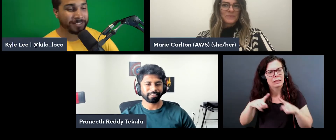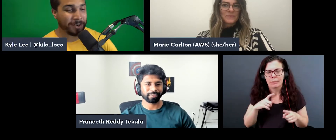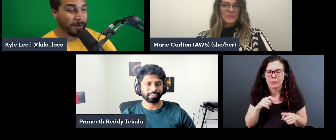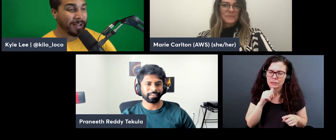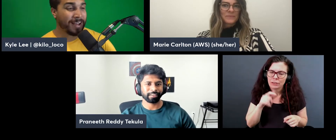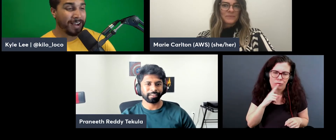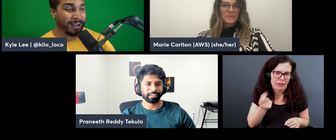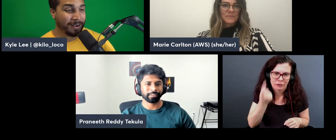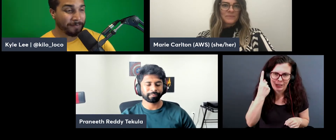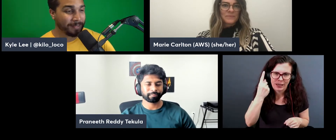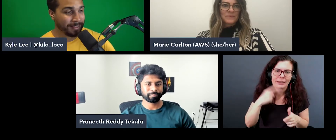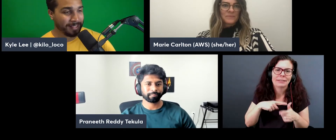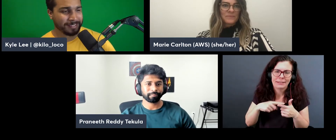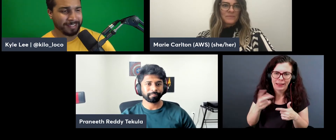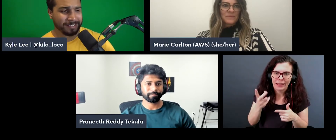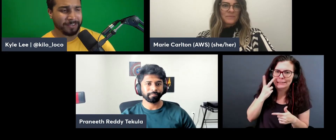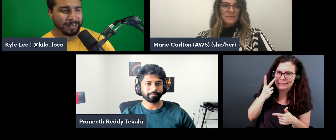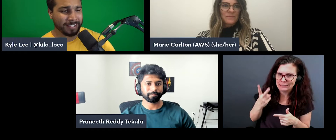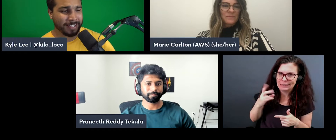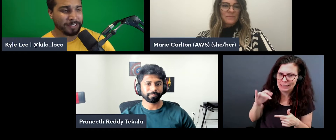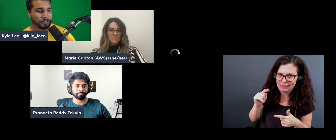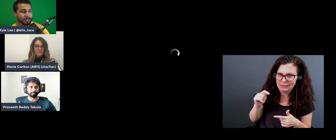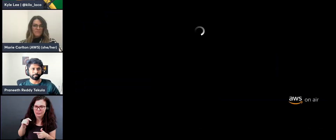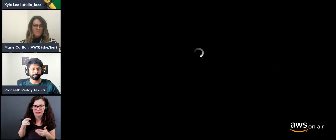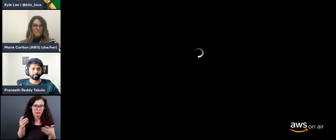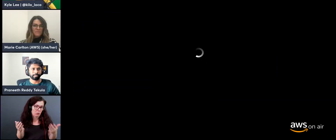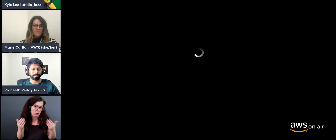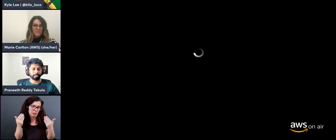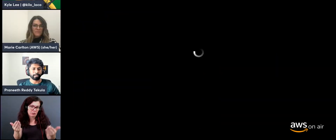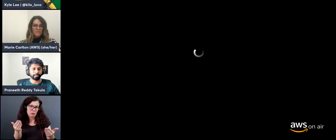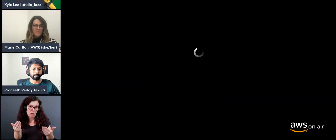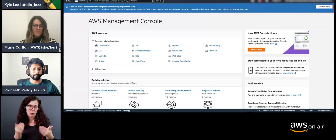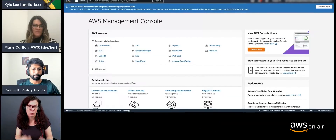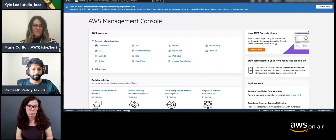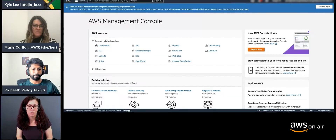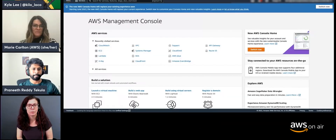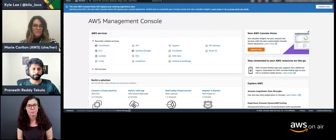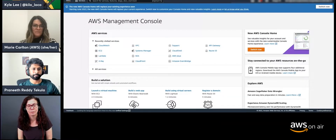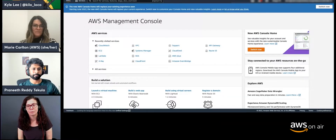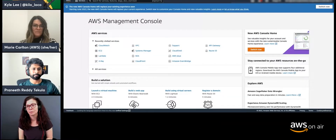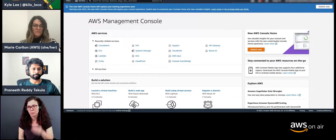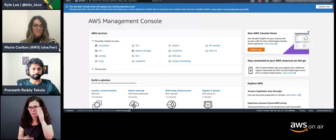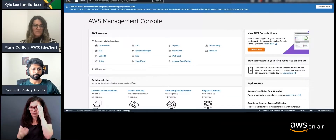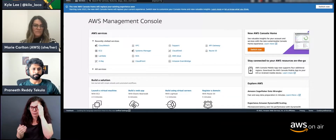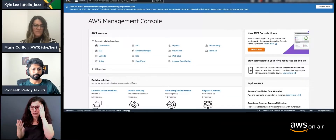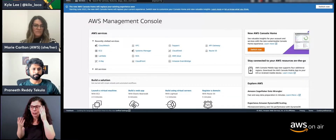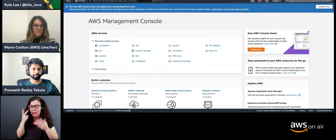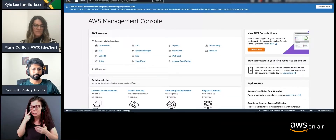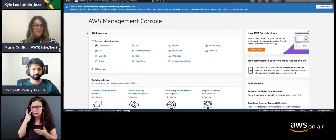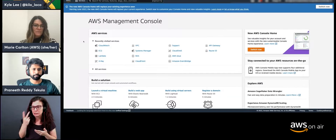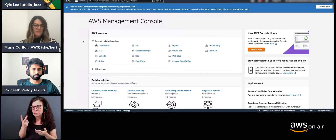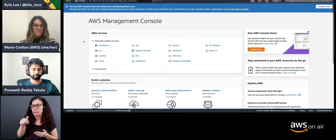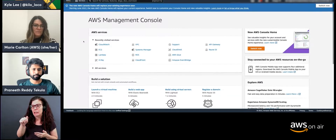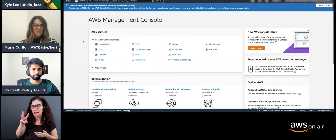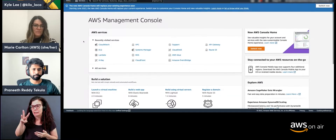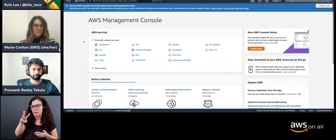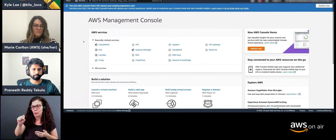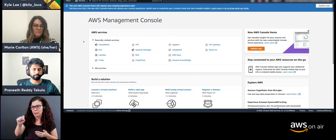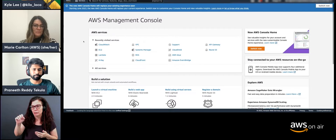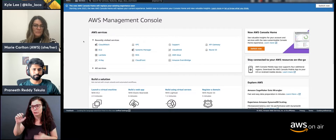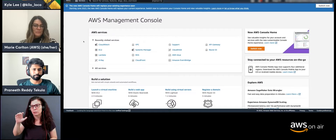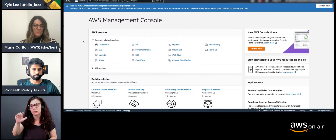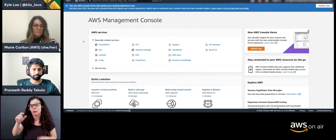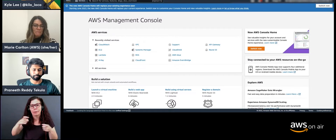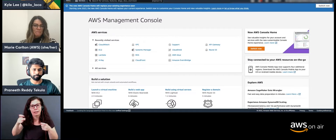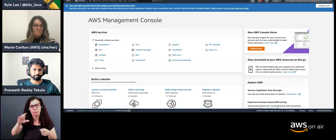demo. So let's go ahead and get into this. So I see you're at the AWS the management console